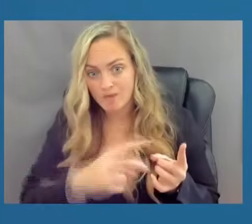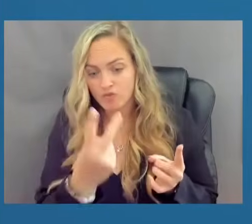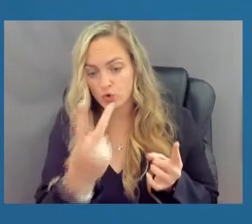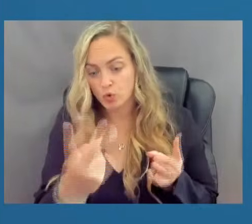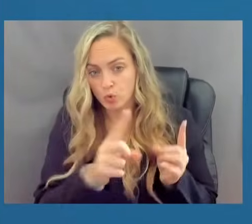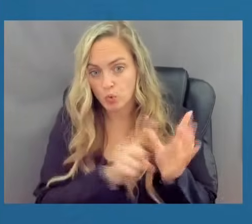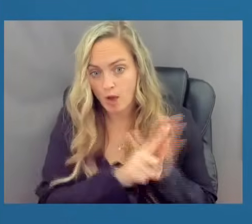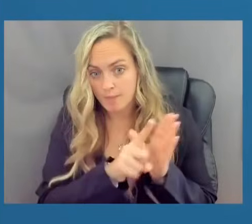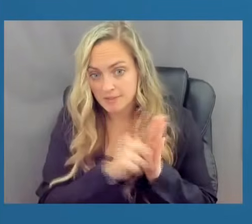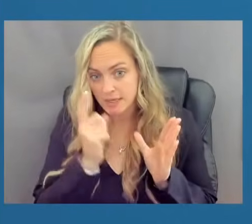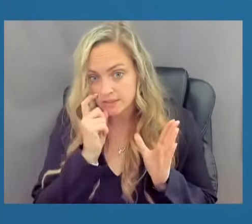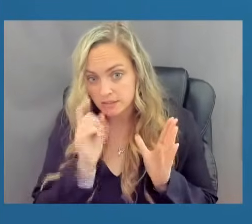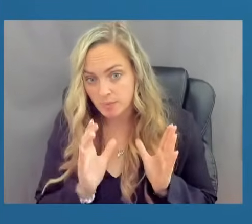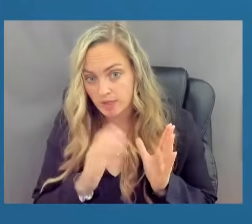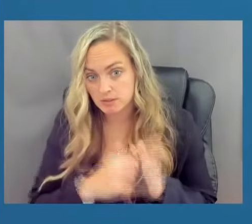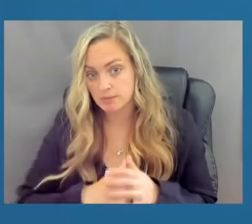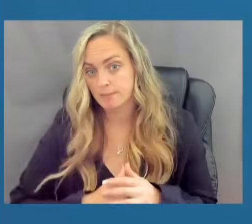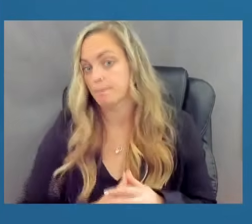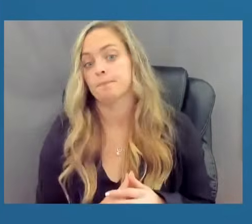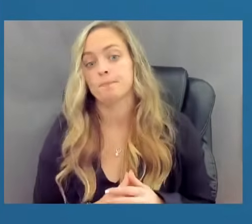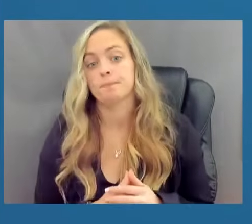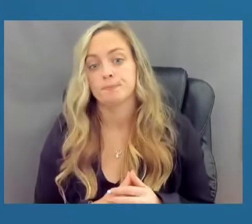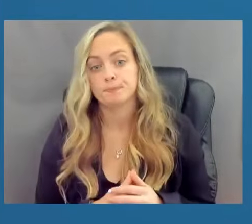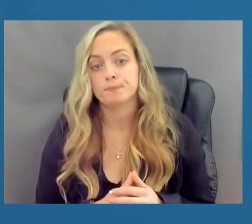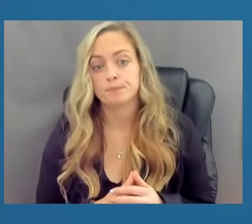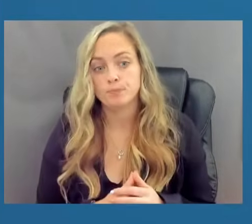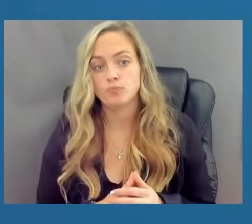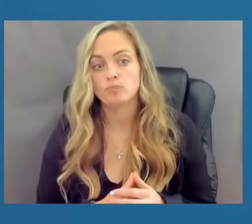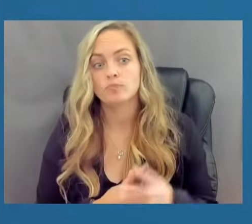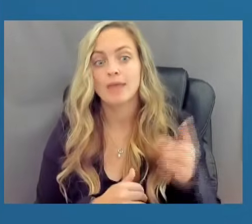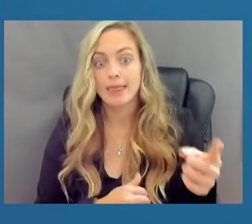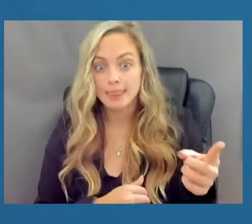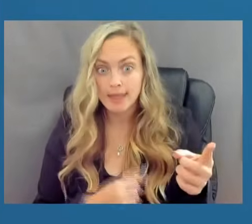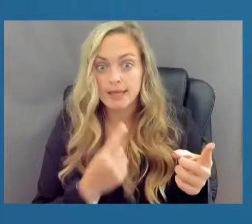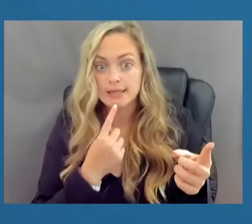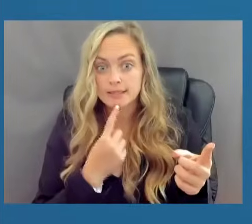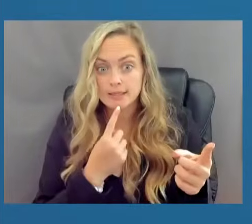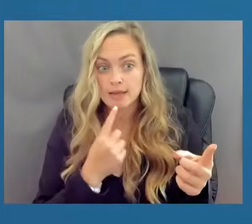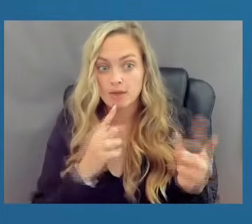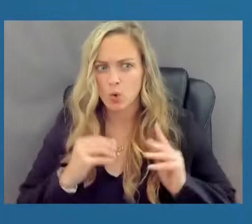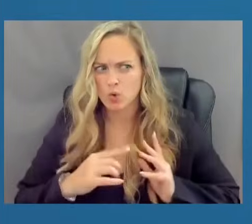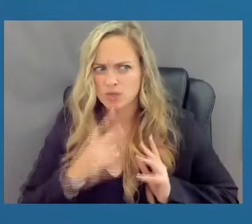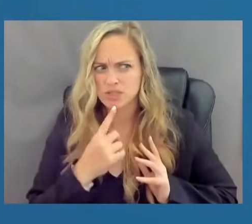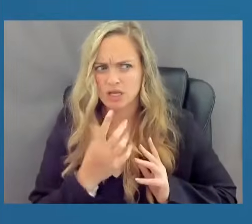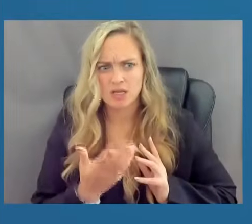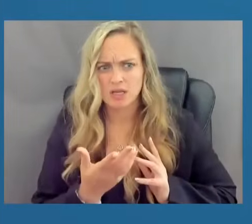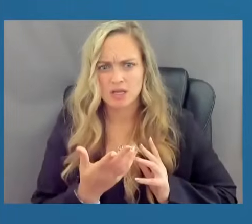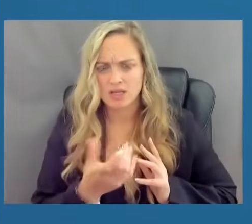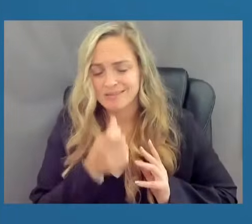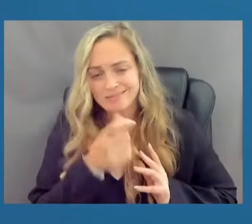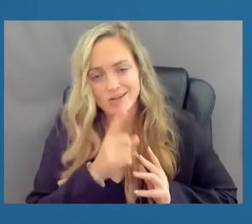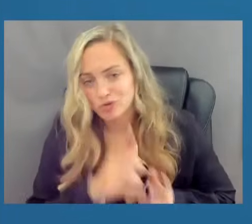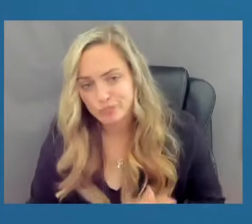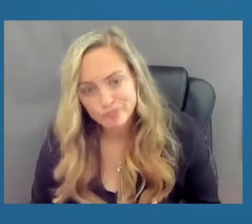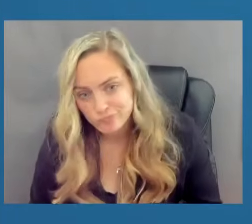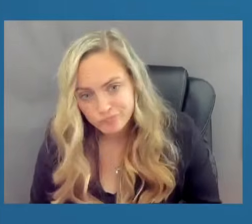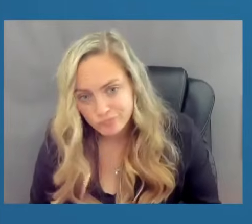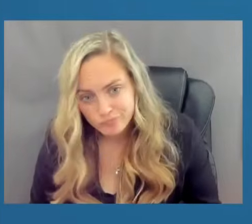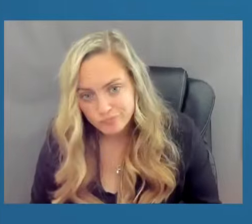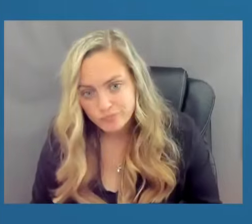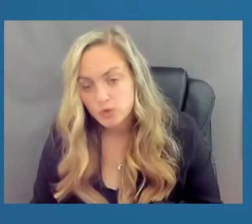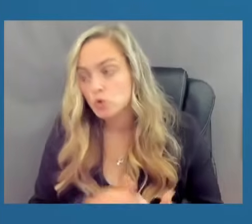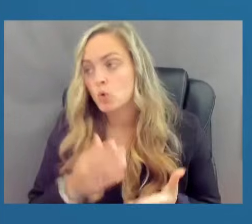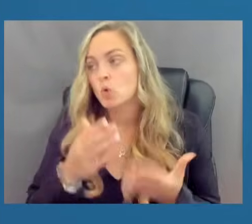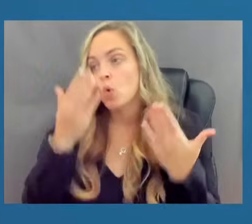homicide suspects. And they said, the owners said to me, that turned out not to be the case. So I don't know what was